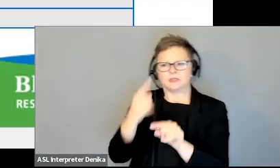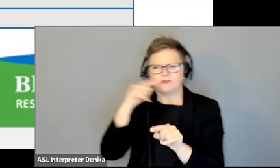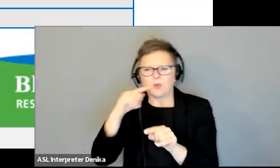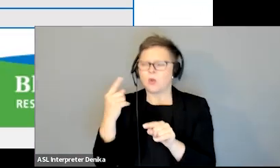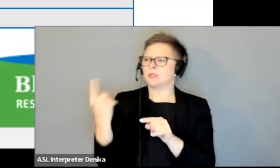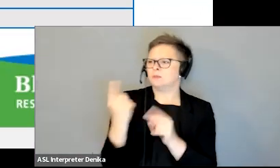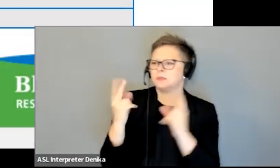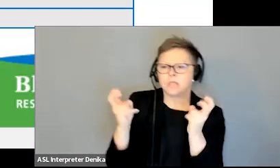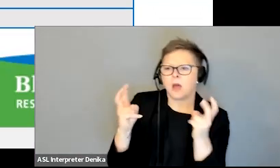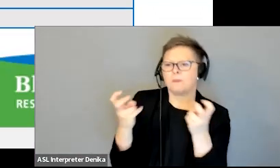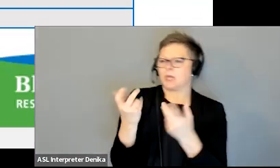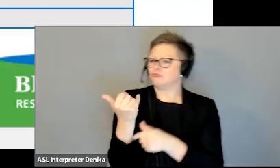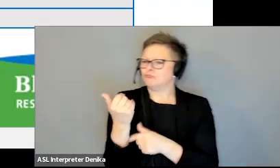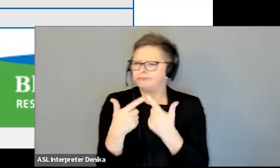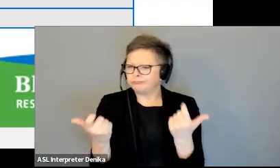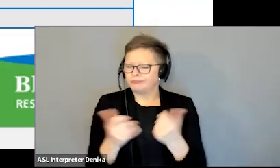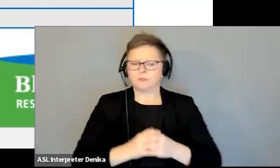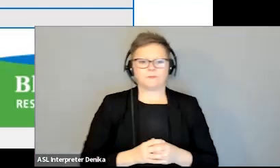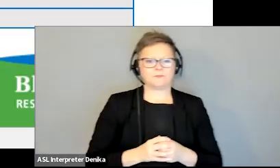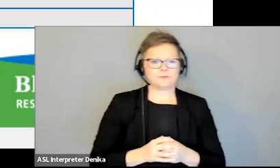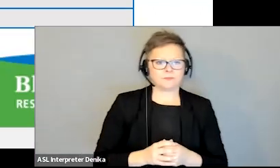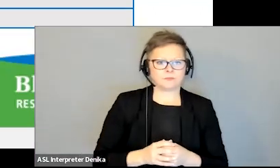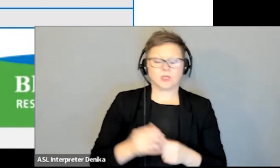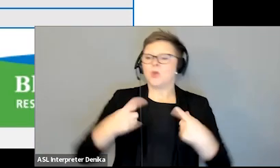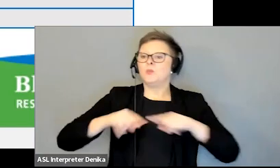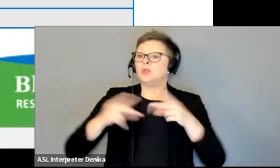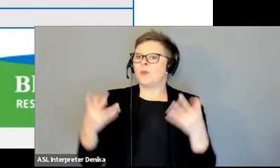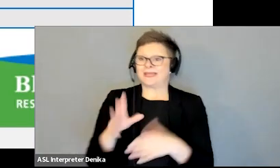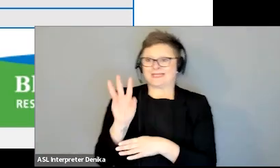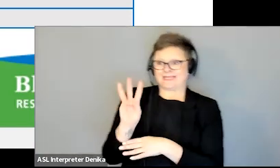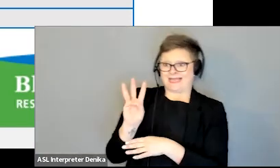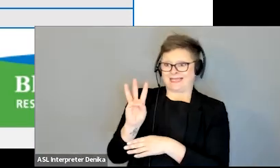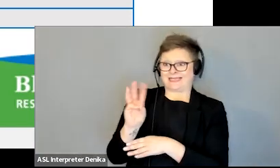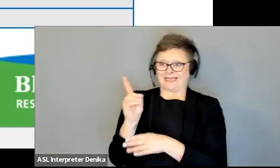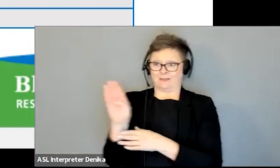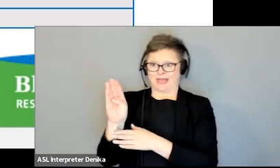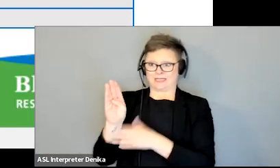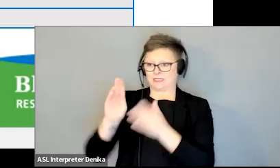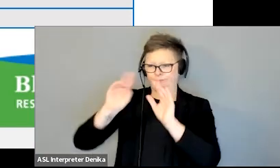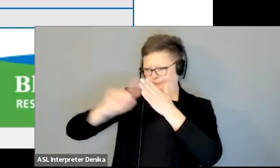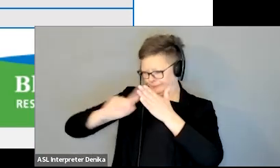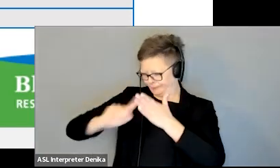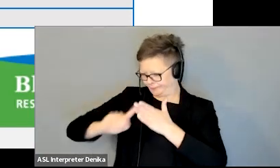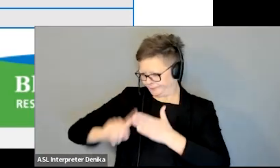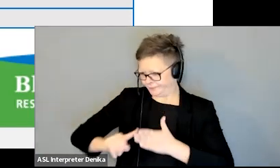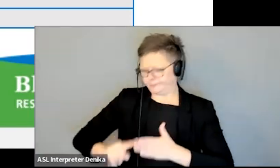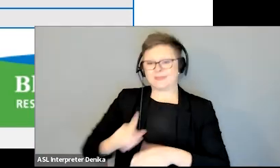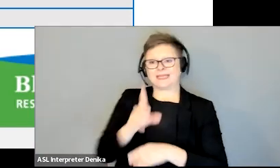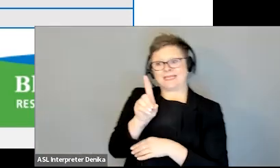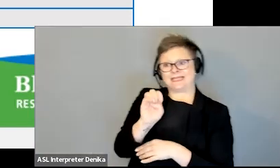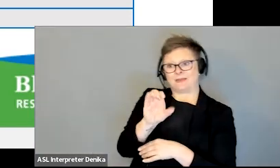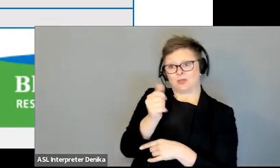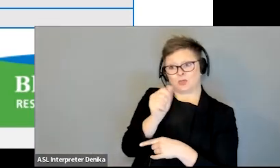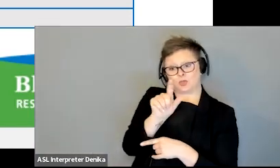emerging field. For this review, an electronic search of 6 international databases was conducted covering the period of December 2019